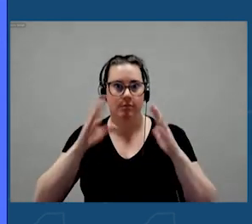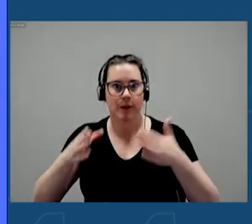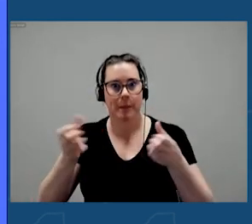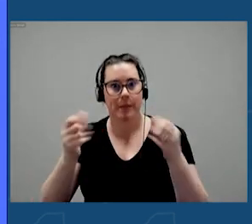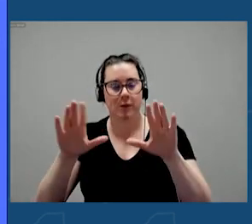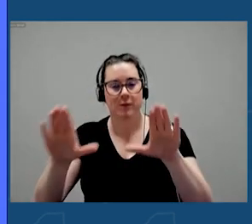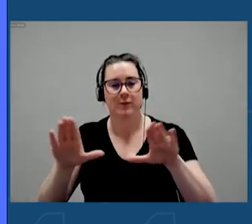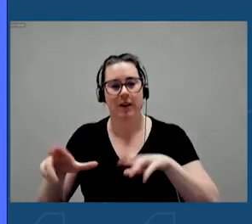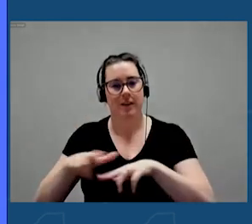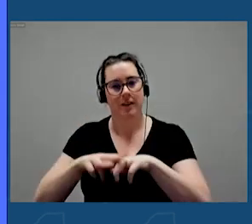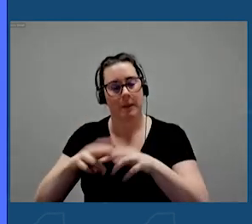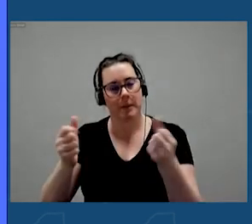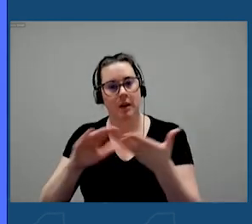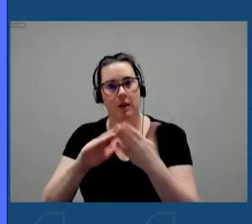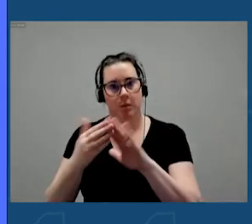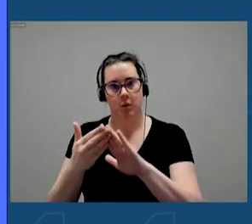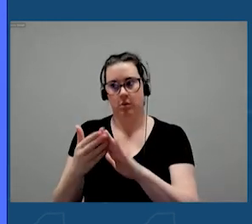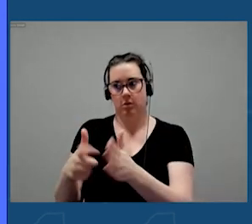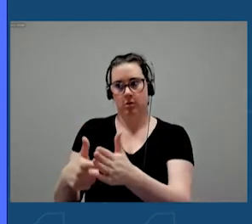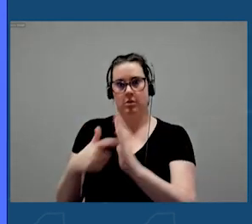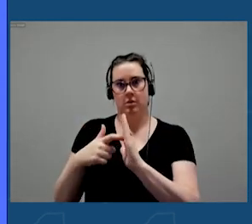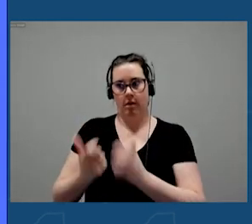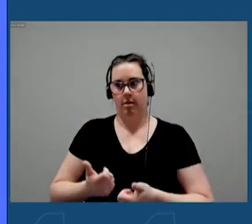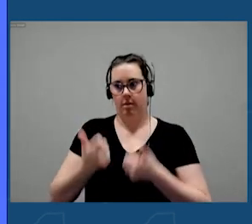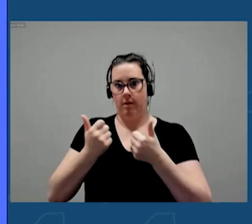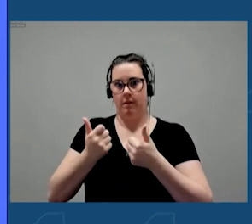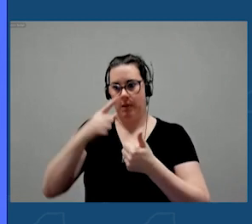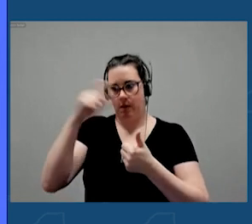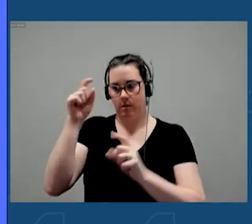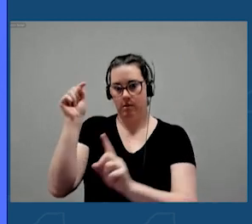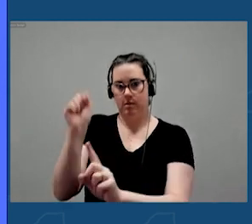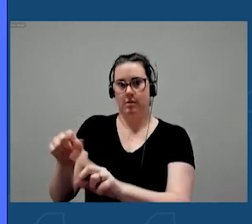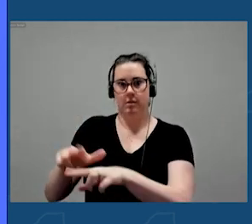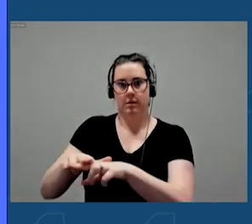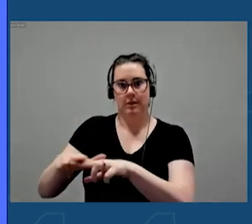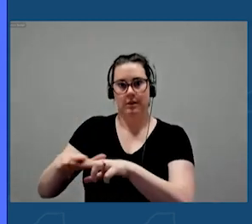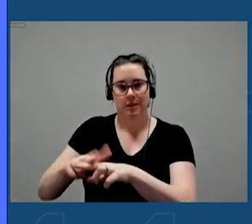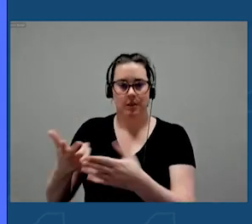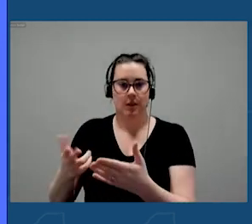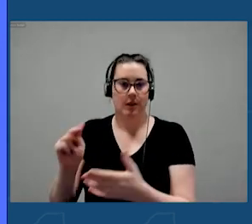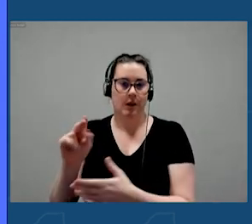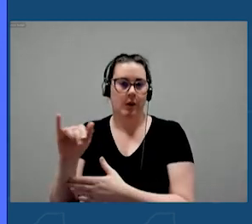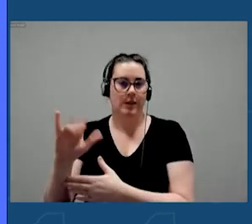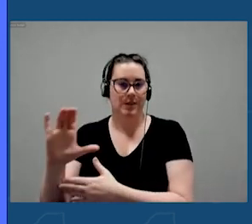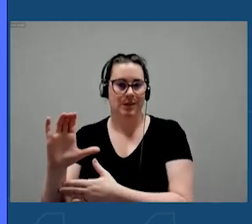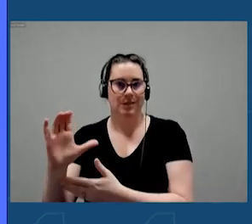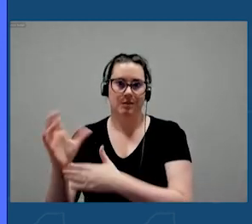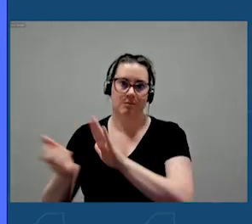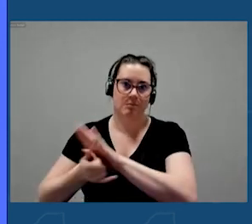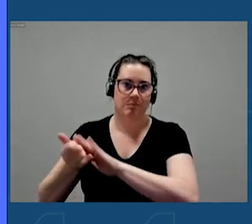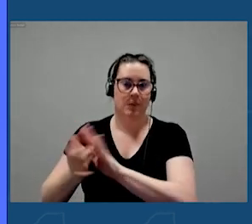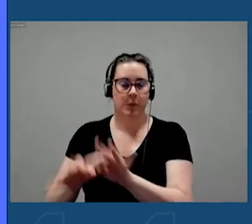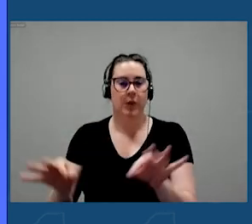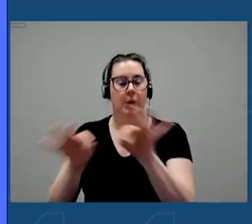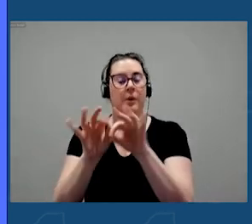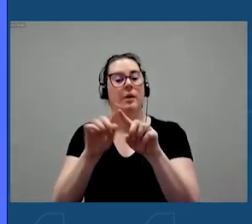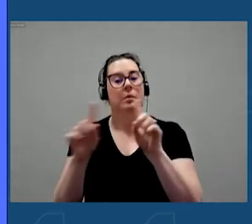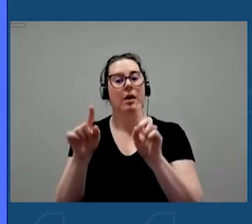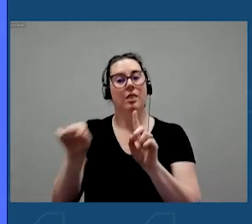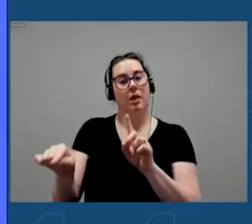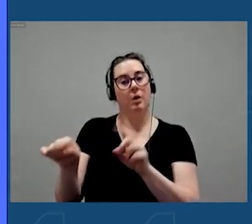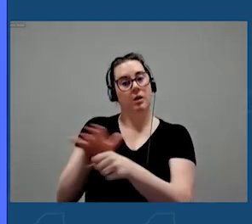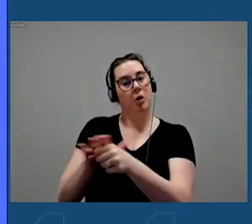are serviced by our entire metro system in New York City, in the New York City region. Those areas lend themselves perfectly, but if they do